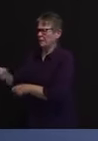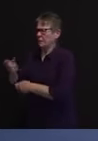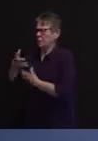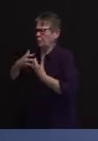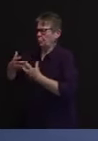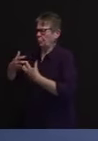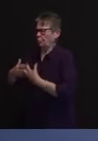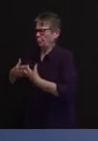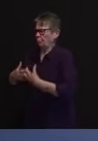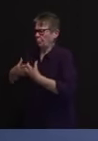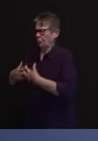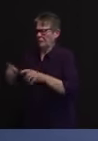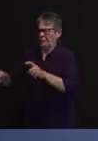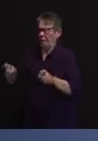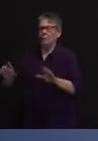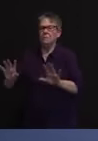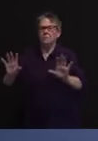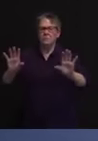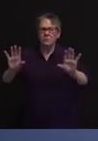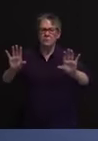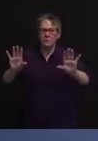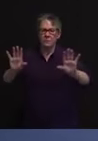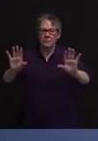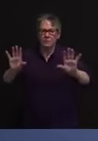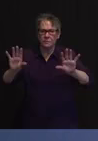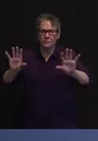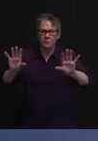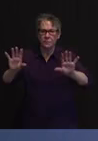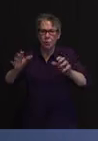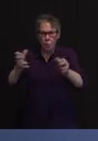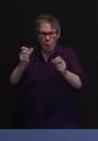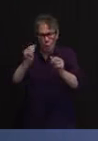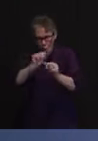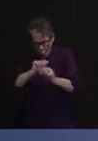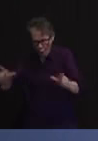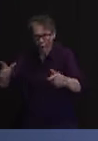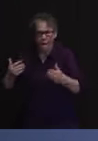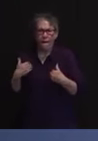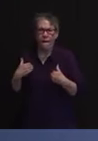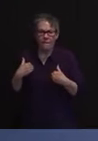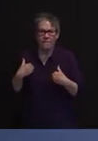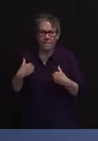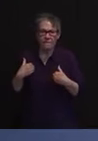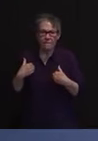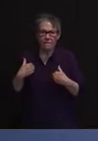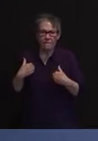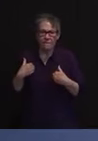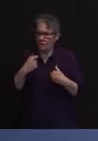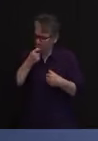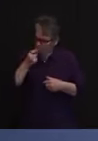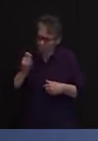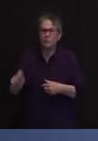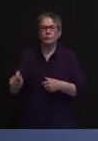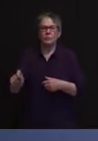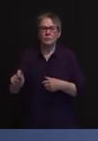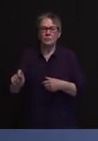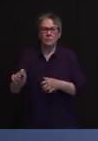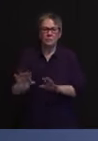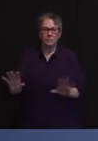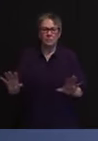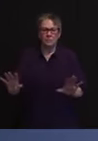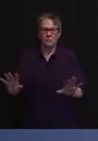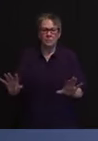the greatest good for the greatest number. As you know, we have developed a regional approach to